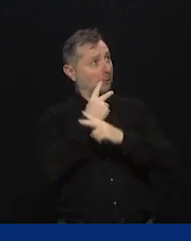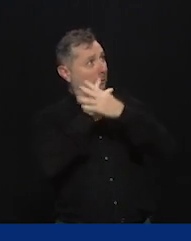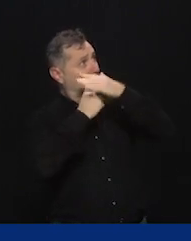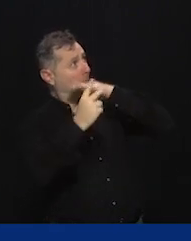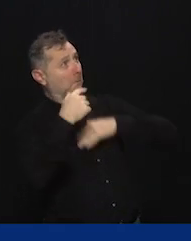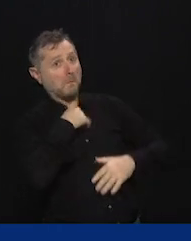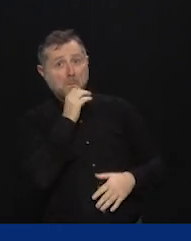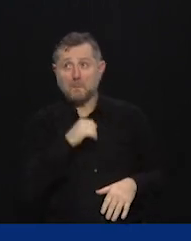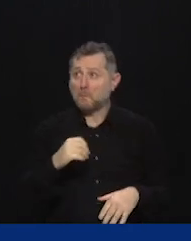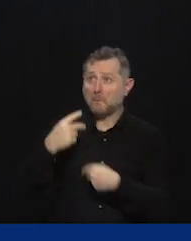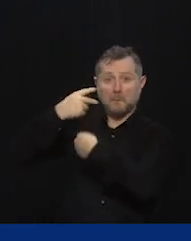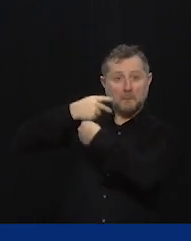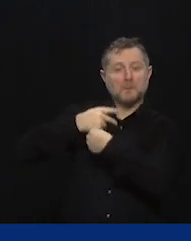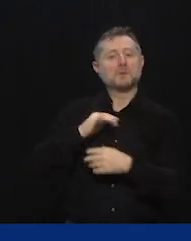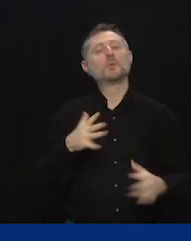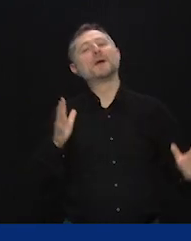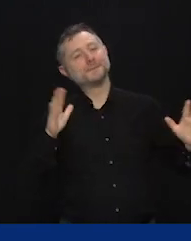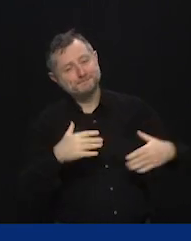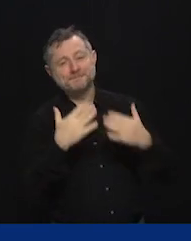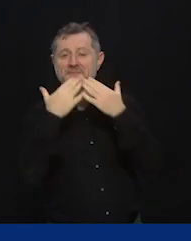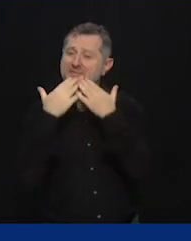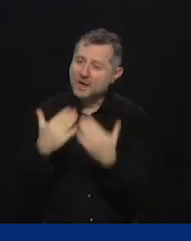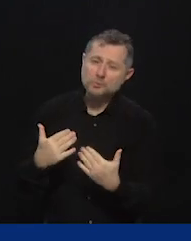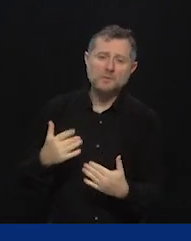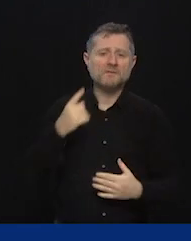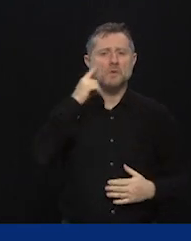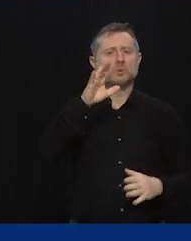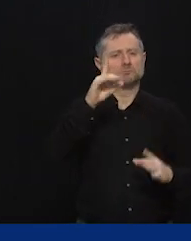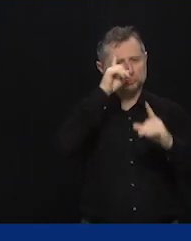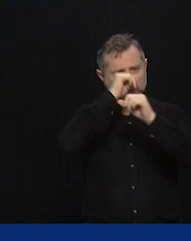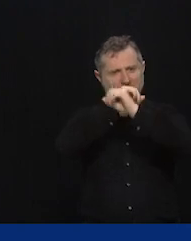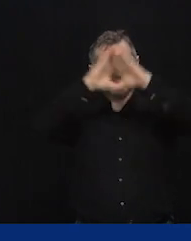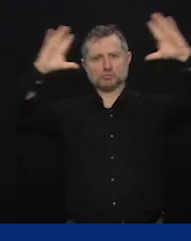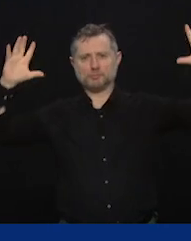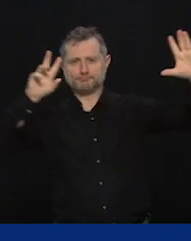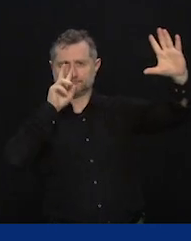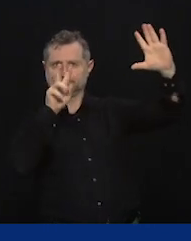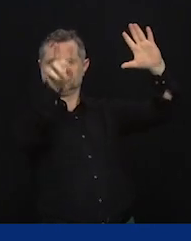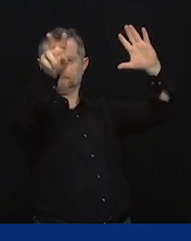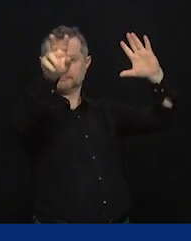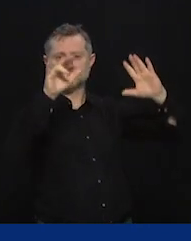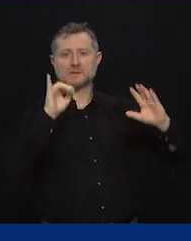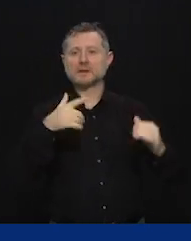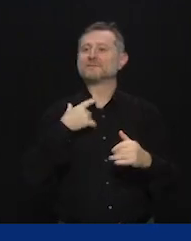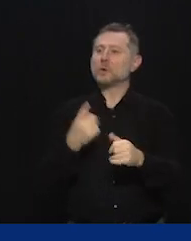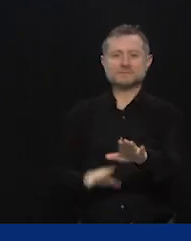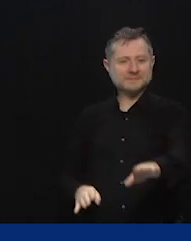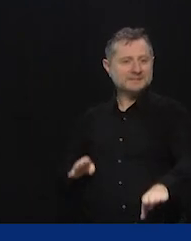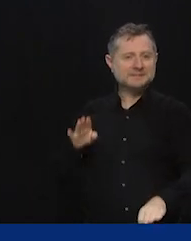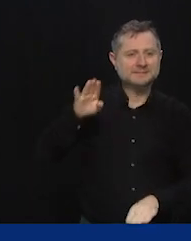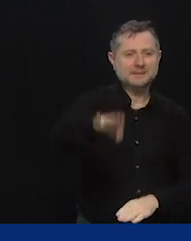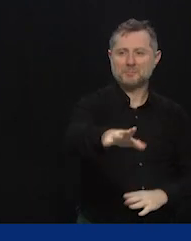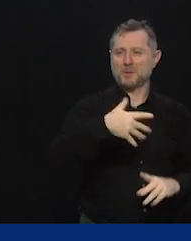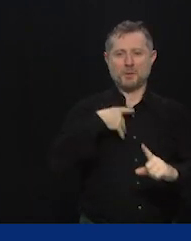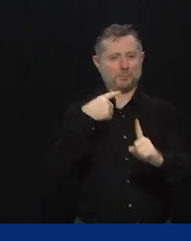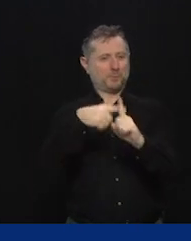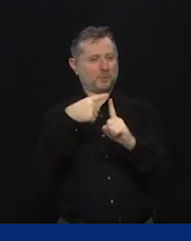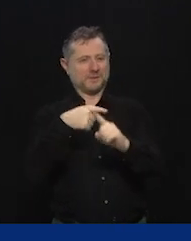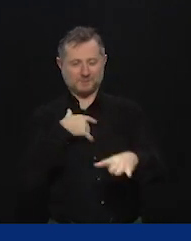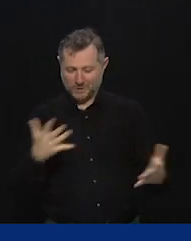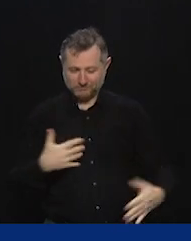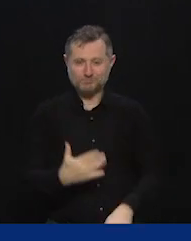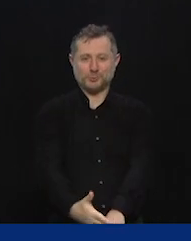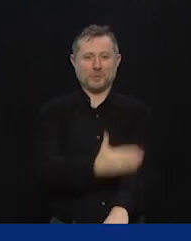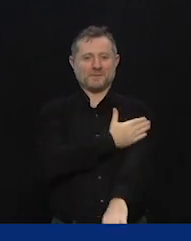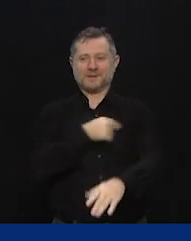your vision. Thank you so much for taking a positive step for our families in this state. So thank you very much, Governor Hochul, to Dina and the advocates,